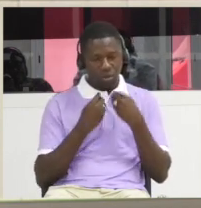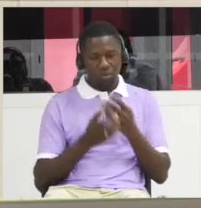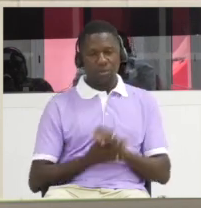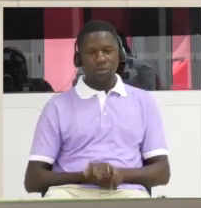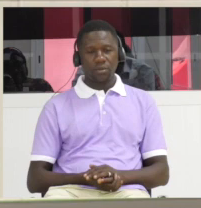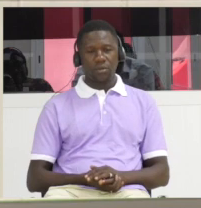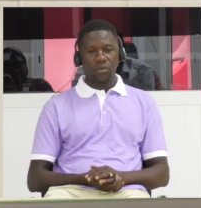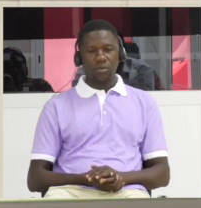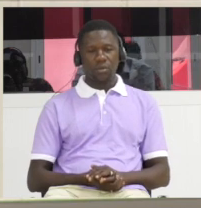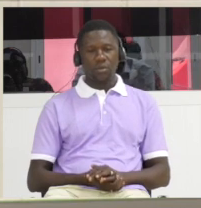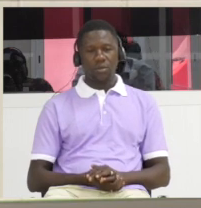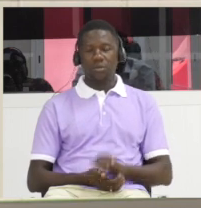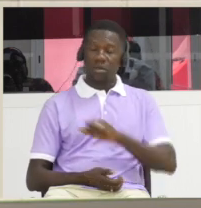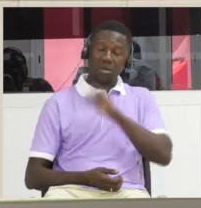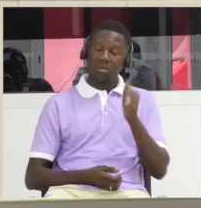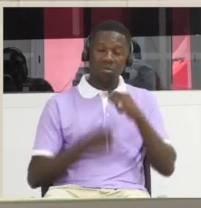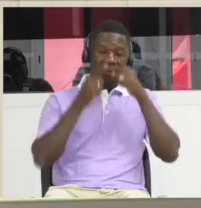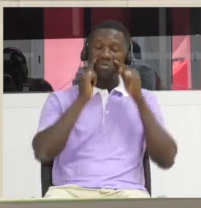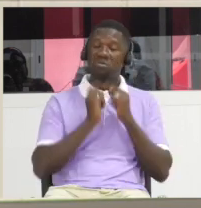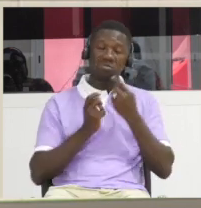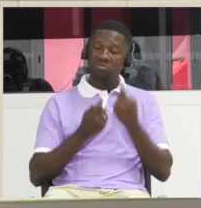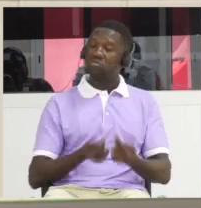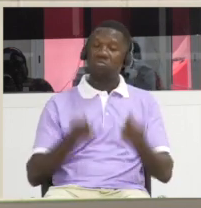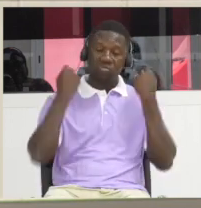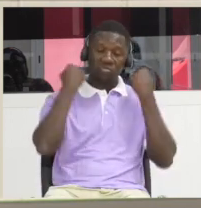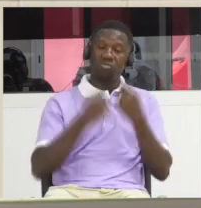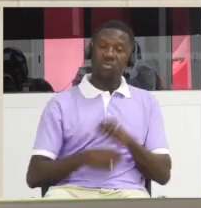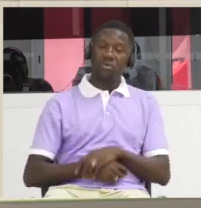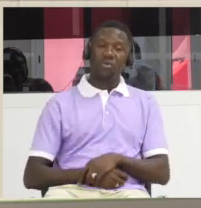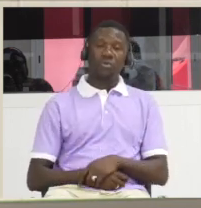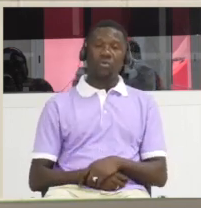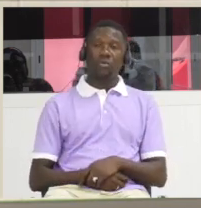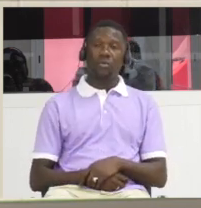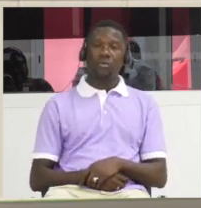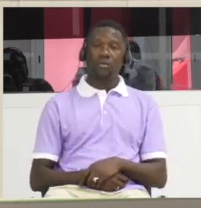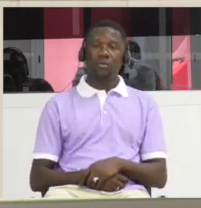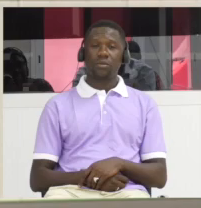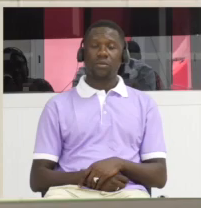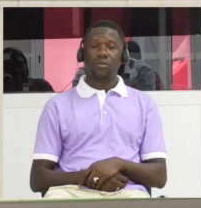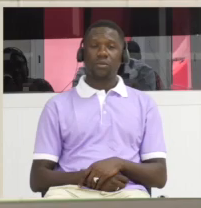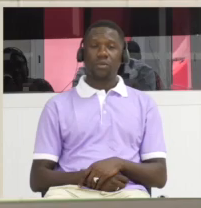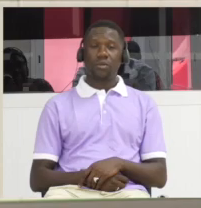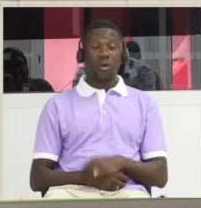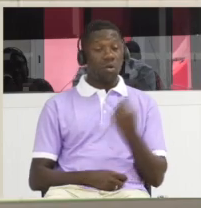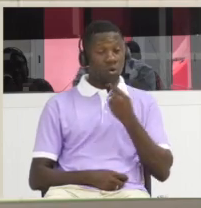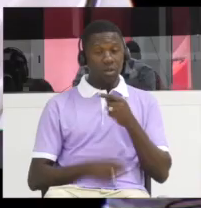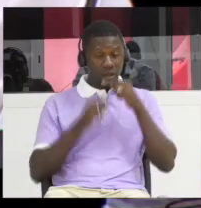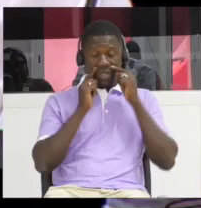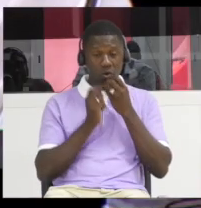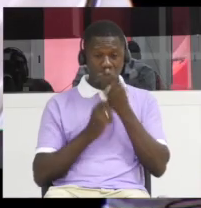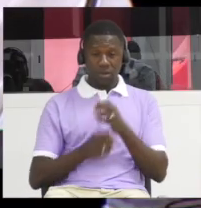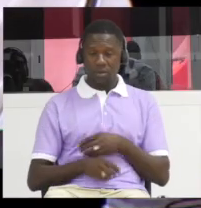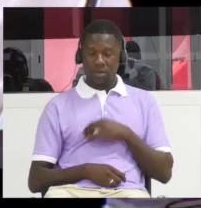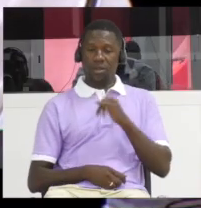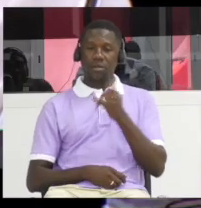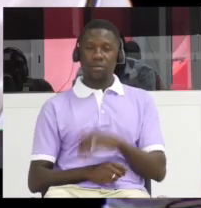And he was not interested. He said, "We are not interested." That's all he said? Yeah. And what happened